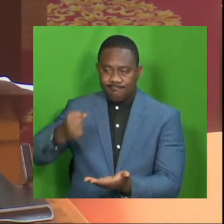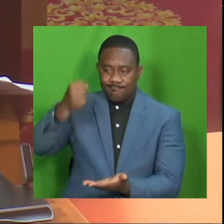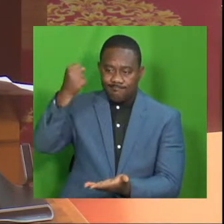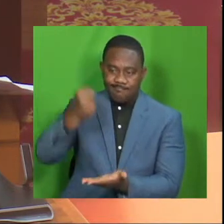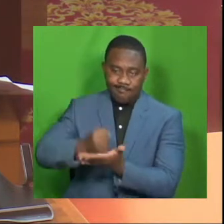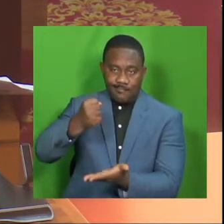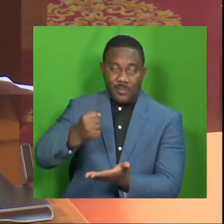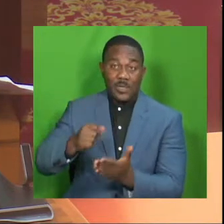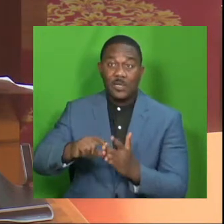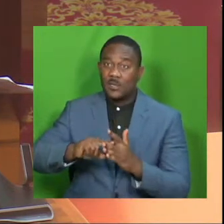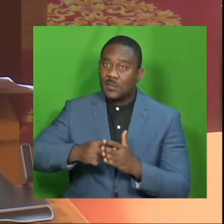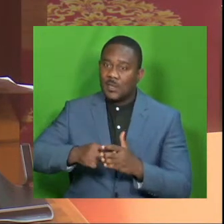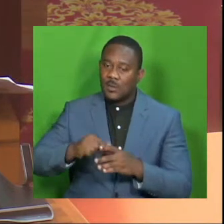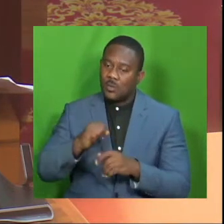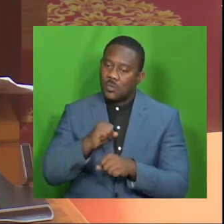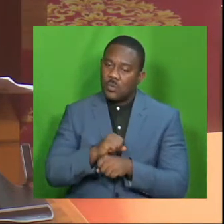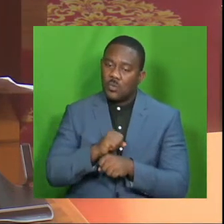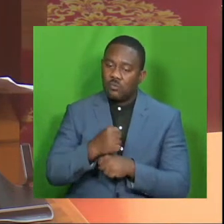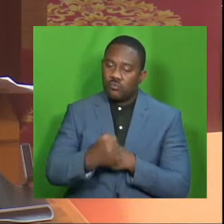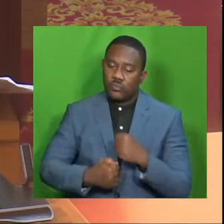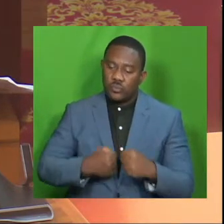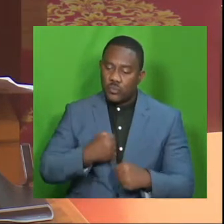in 2022.